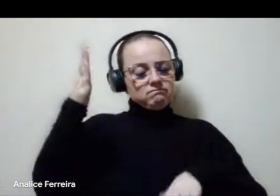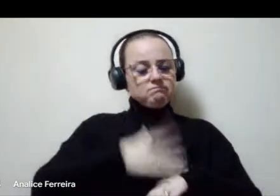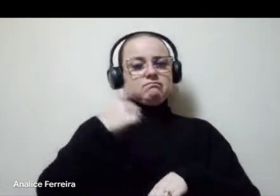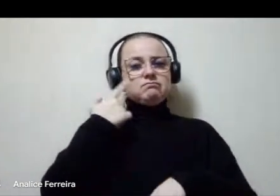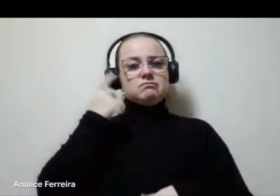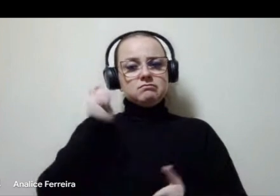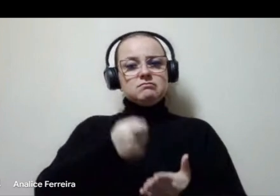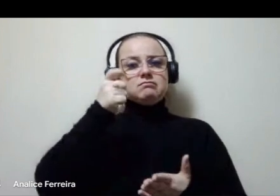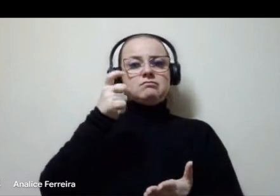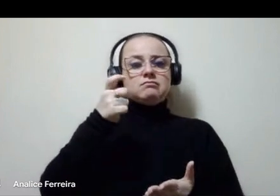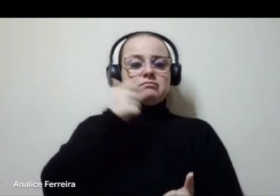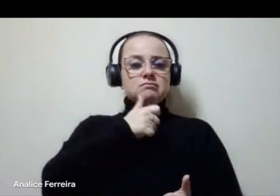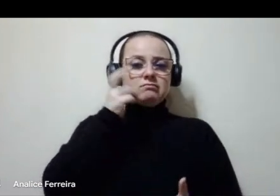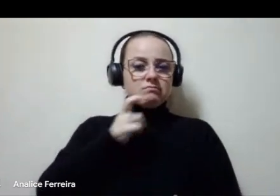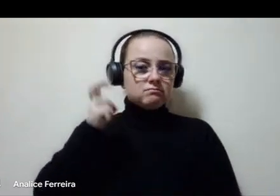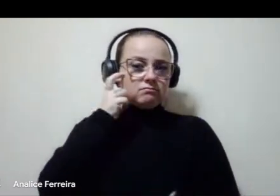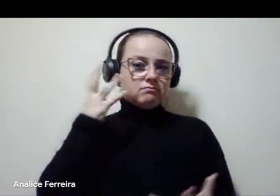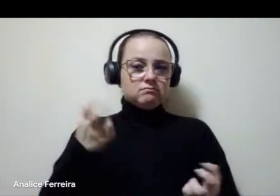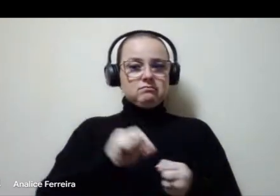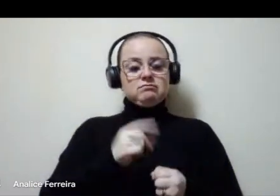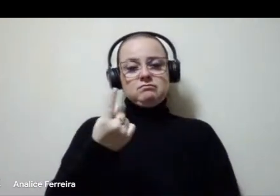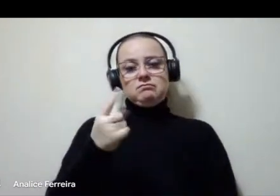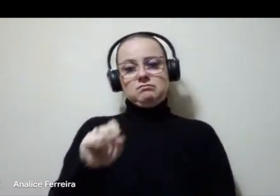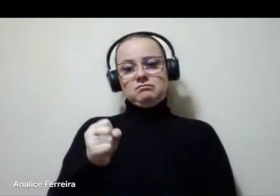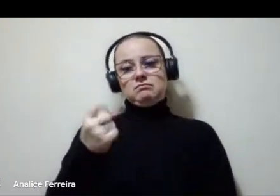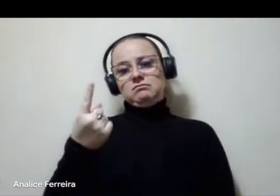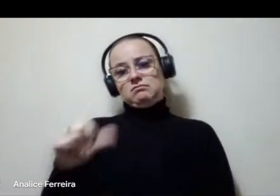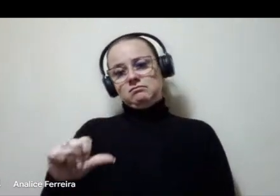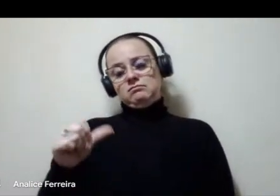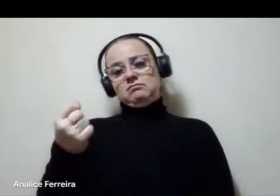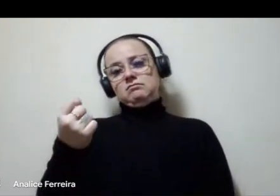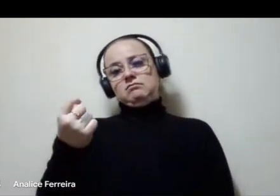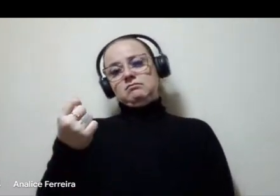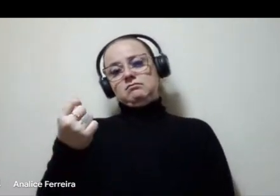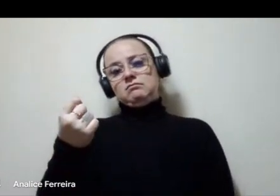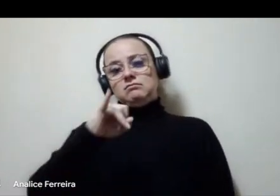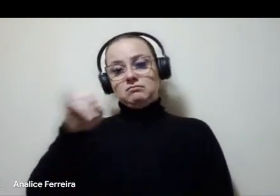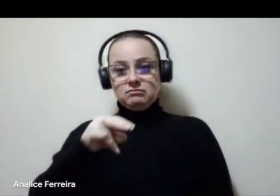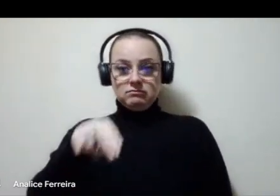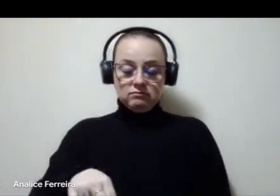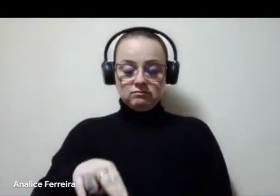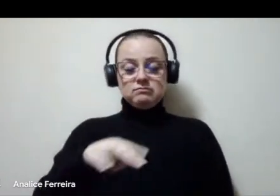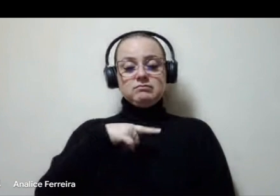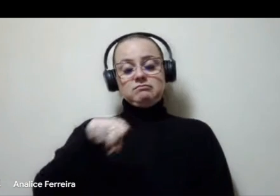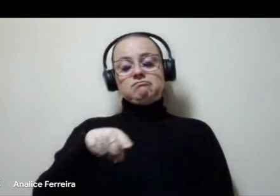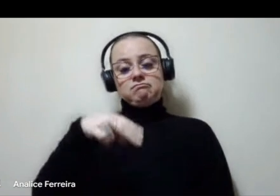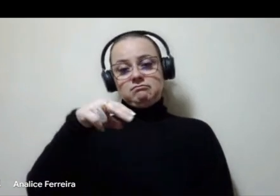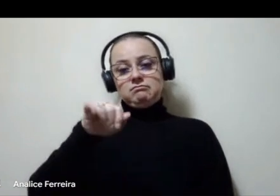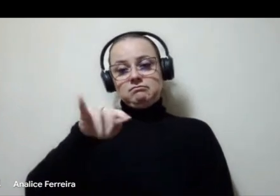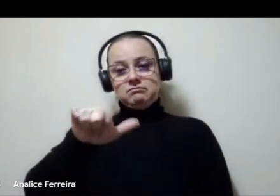women in culture, that we want to do 18 and 19 June, in Natal. There are a lot of that depend on the MINK, depend on the